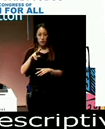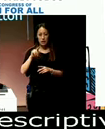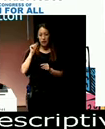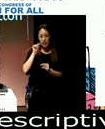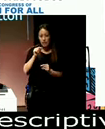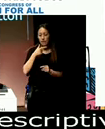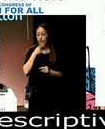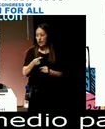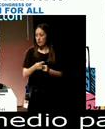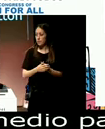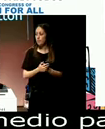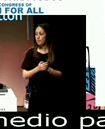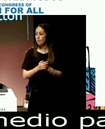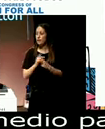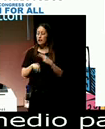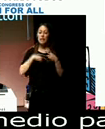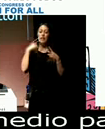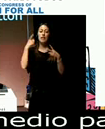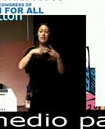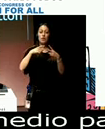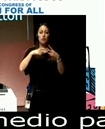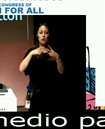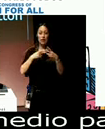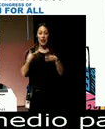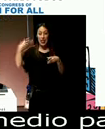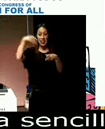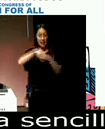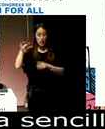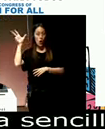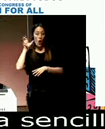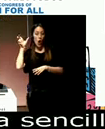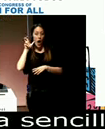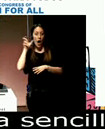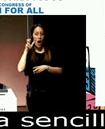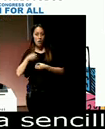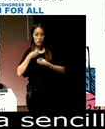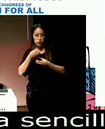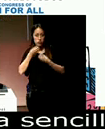This was the first point. The second point is the integration of audio description.